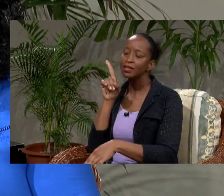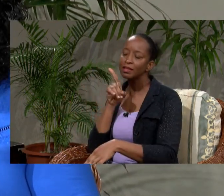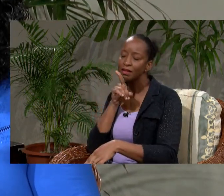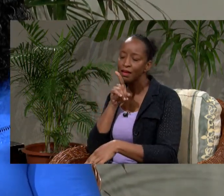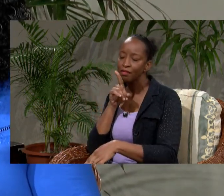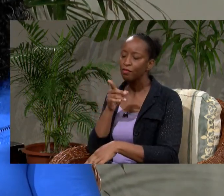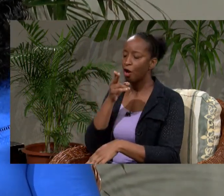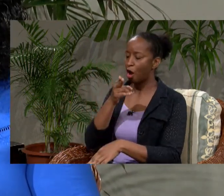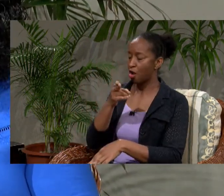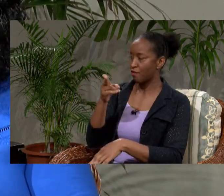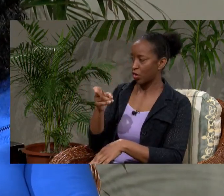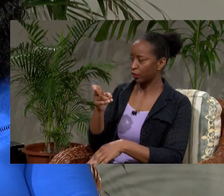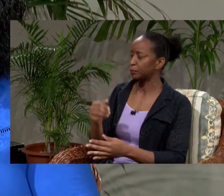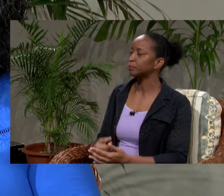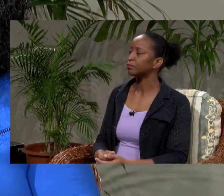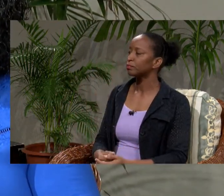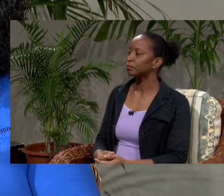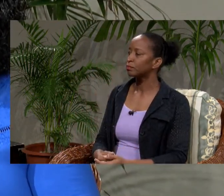to bring together